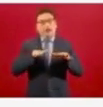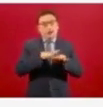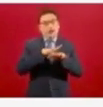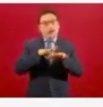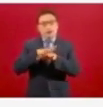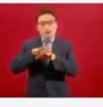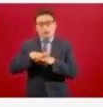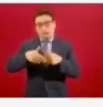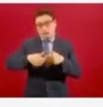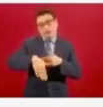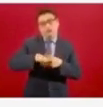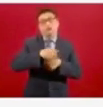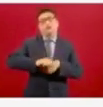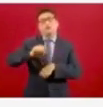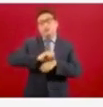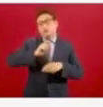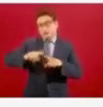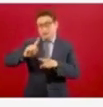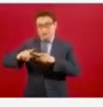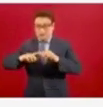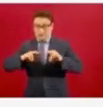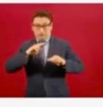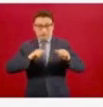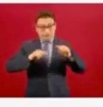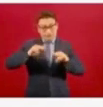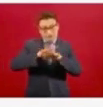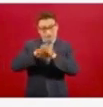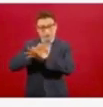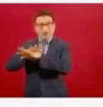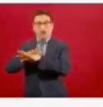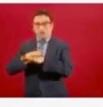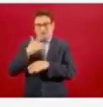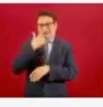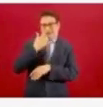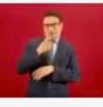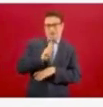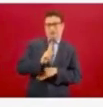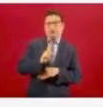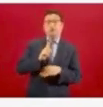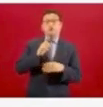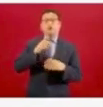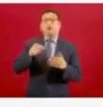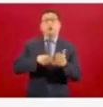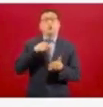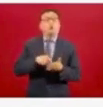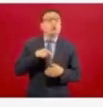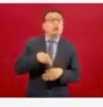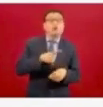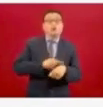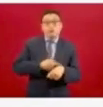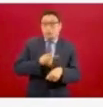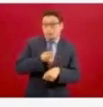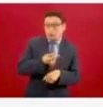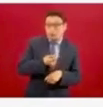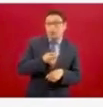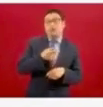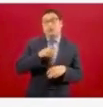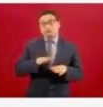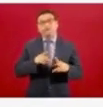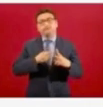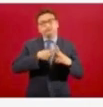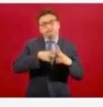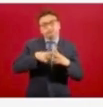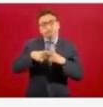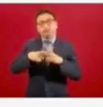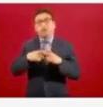fatalities, but they have a lower lethality rate when we take into account the relations that we have, the relation that we have